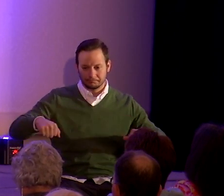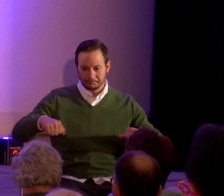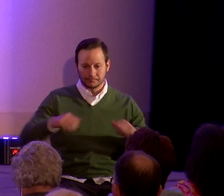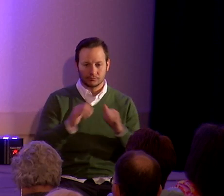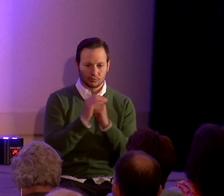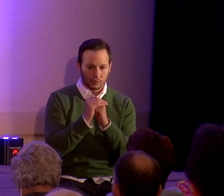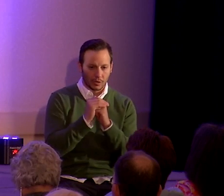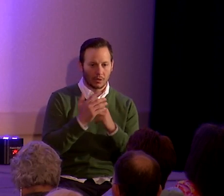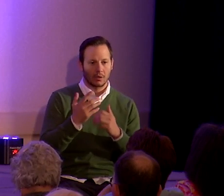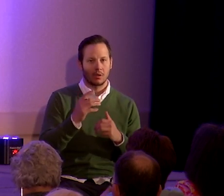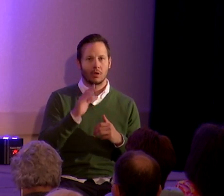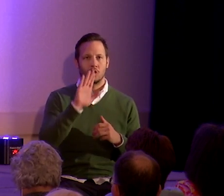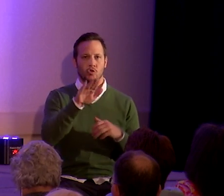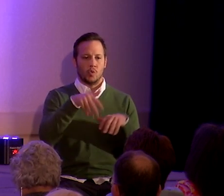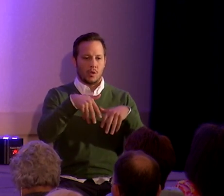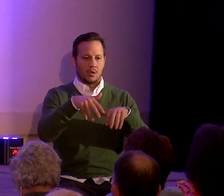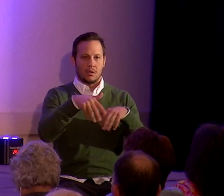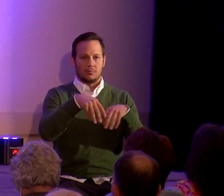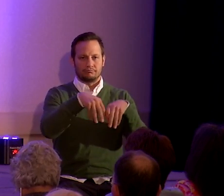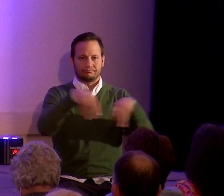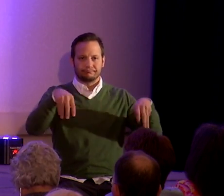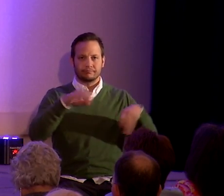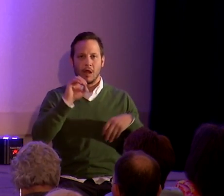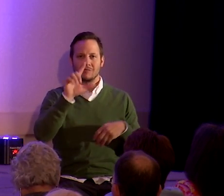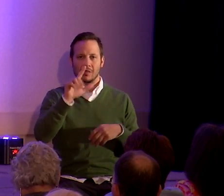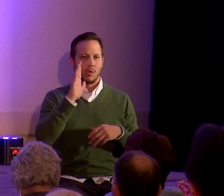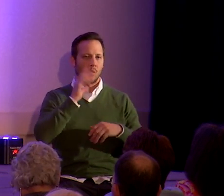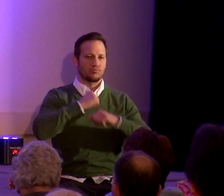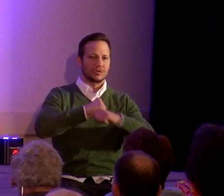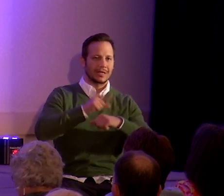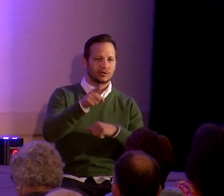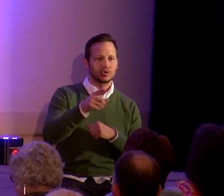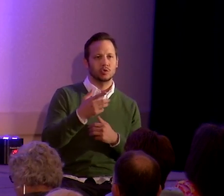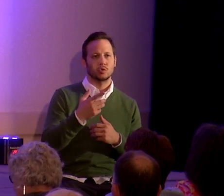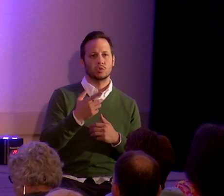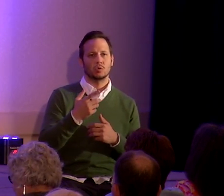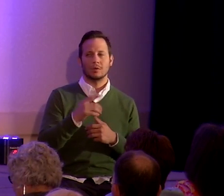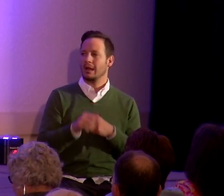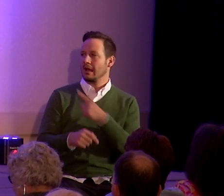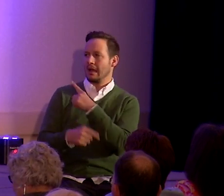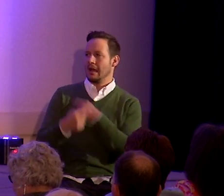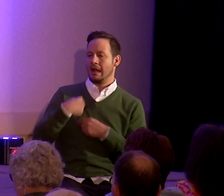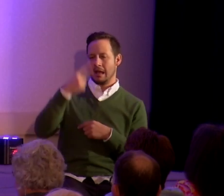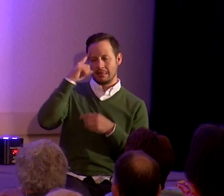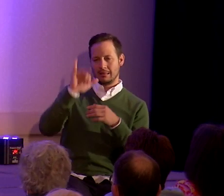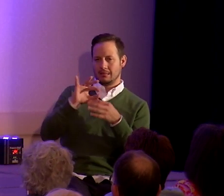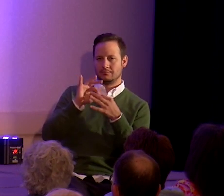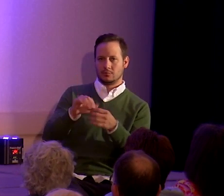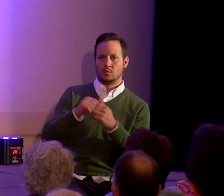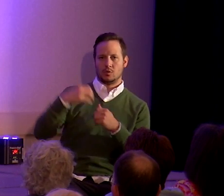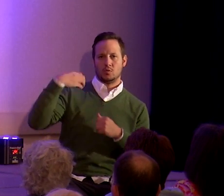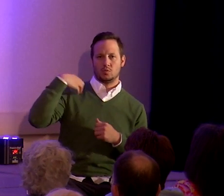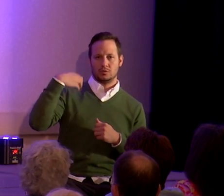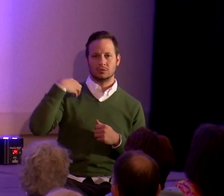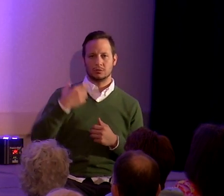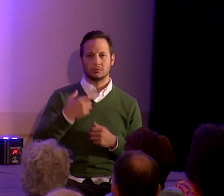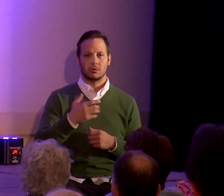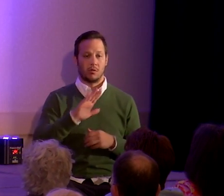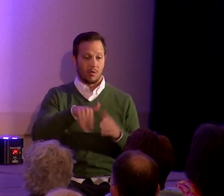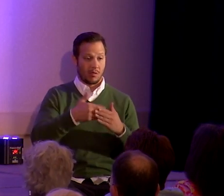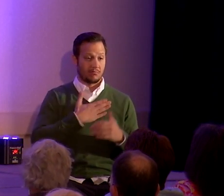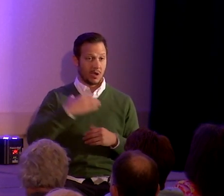going to protect you, and you're not going to have a very long career. I think that's more to do with coaching. All the coaches I've had have made it very clear